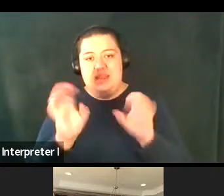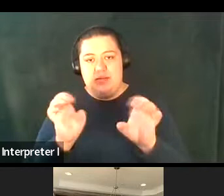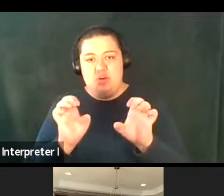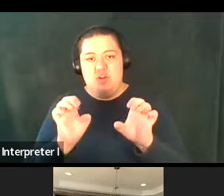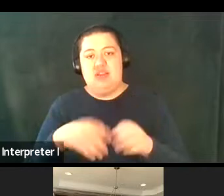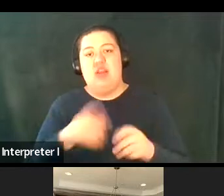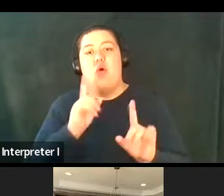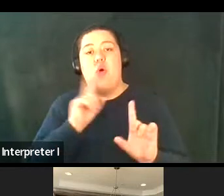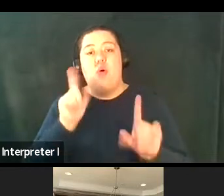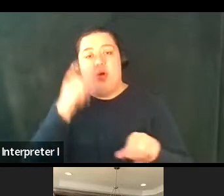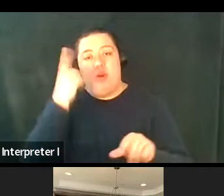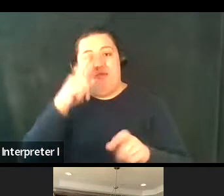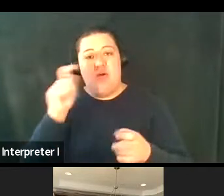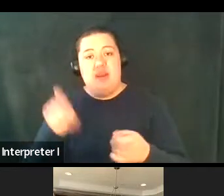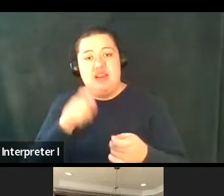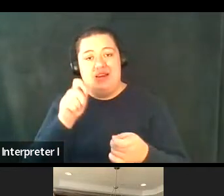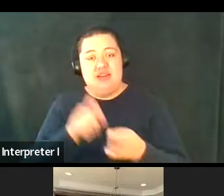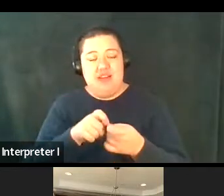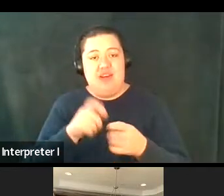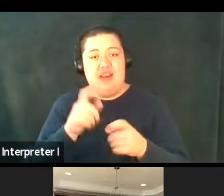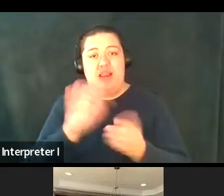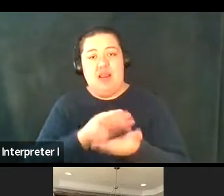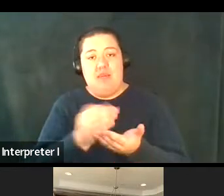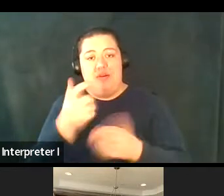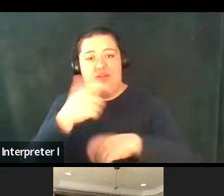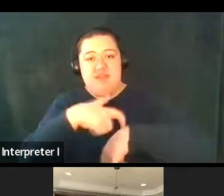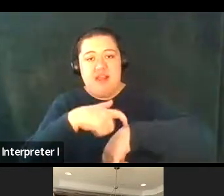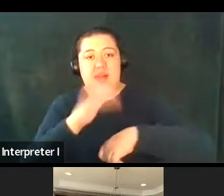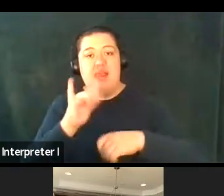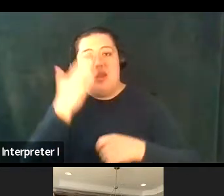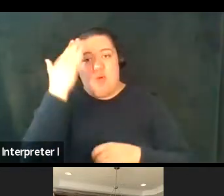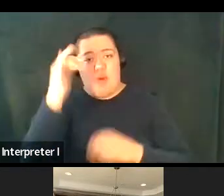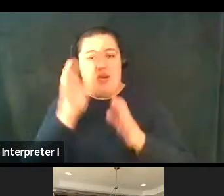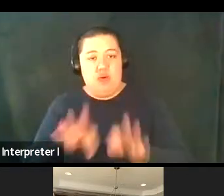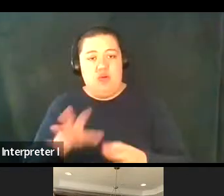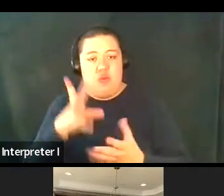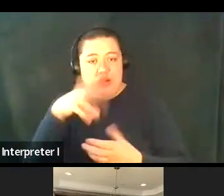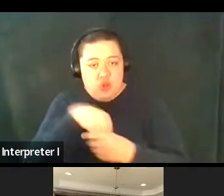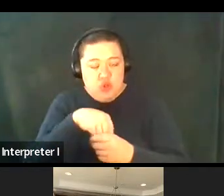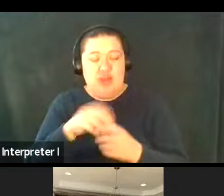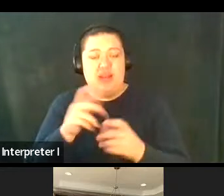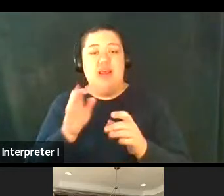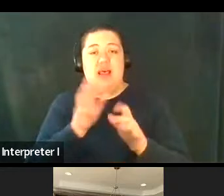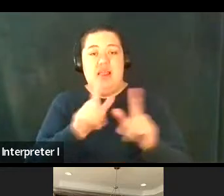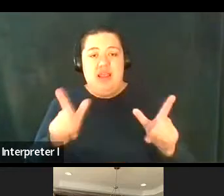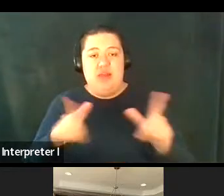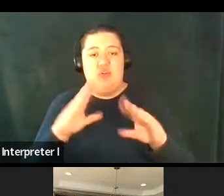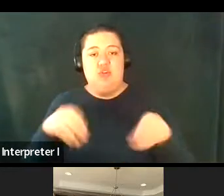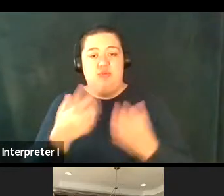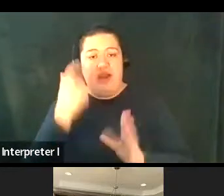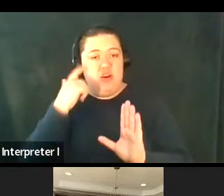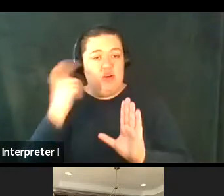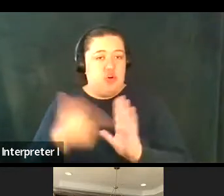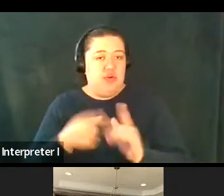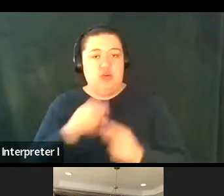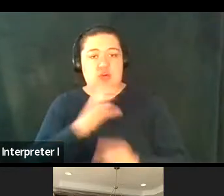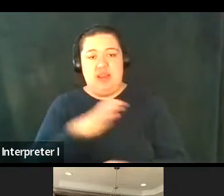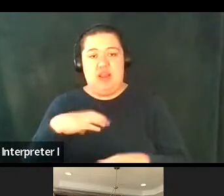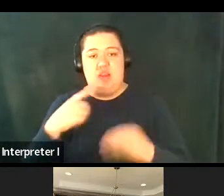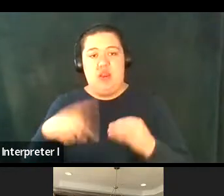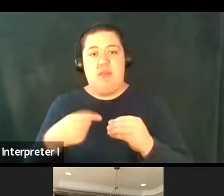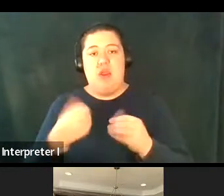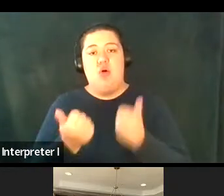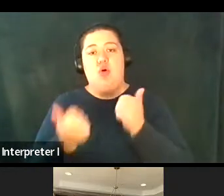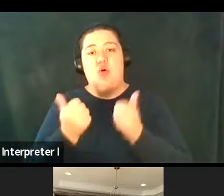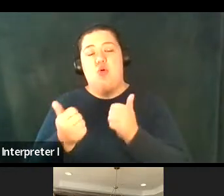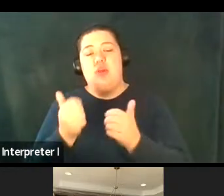for a determined amount of time, which is also why we included language to provide notification to the council about which laws are